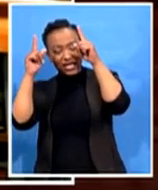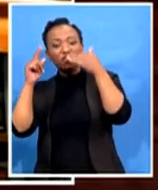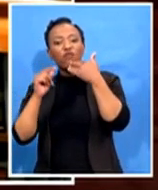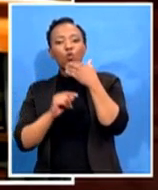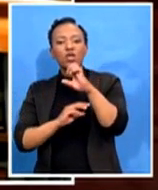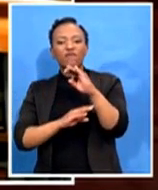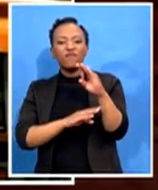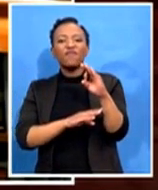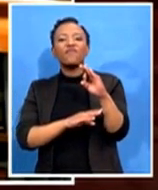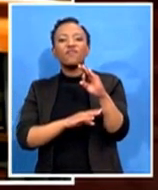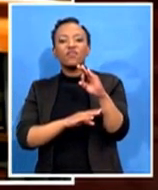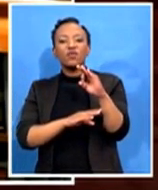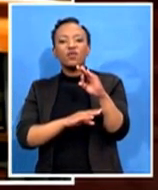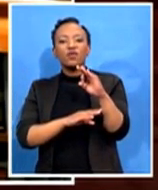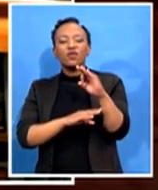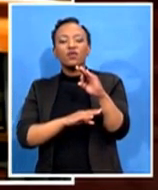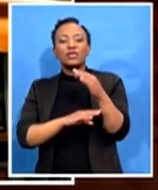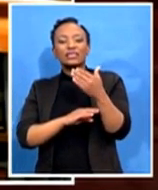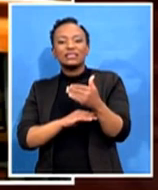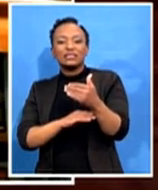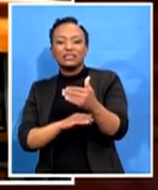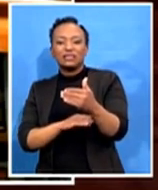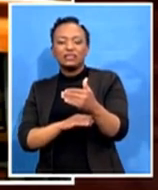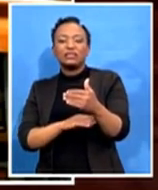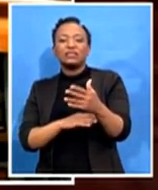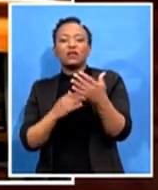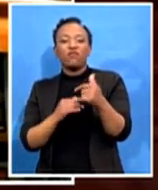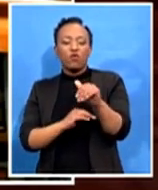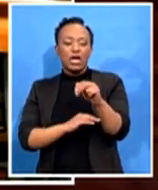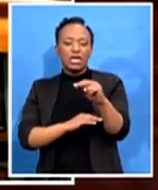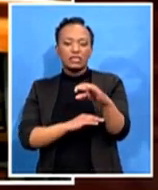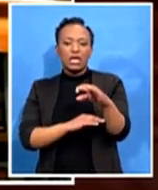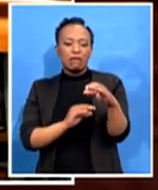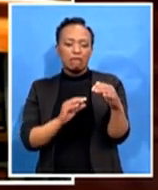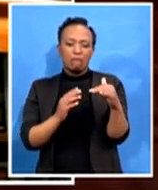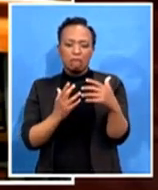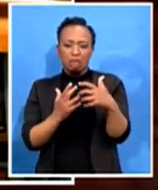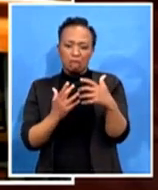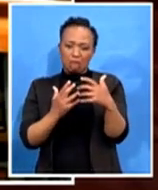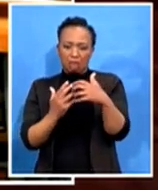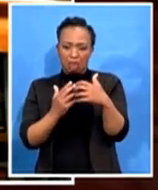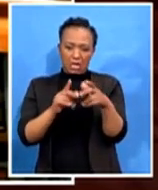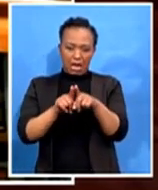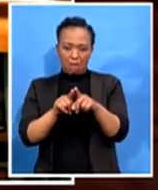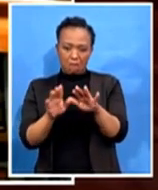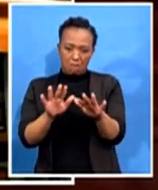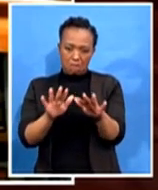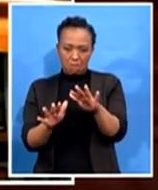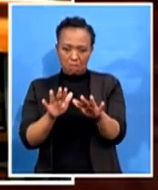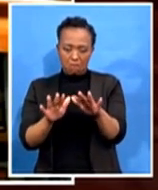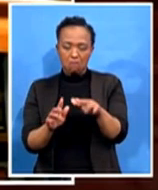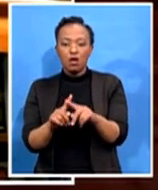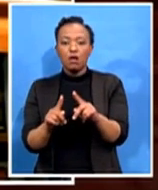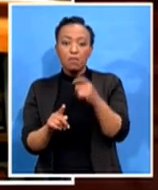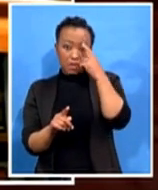of the ANC. So I suspect that maybe they are going to be the king